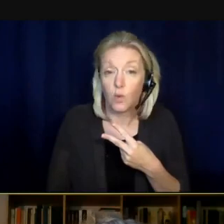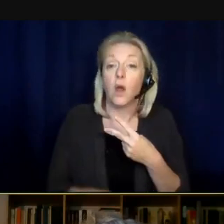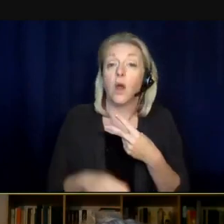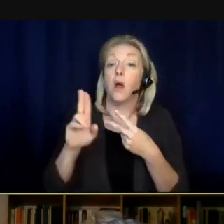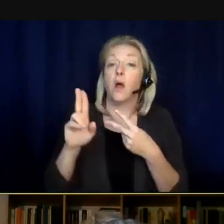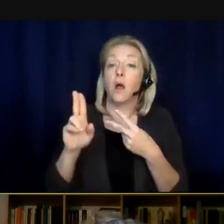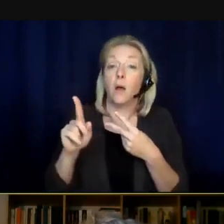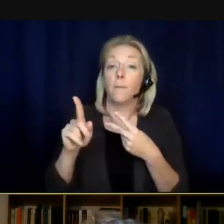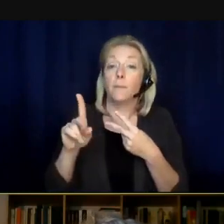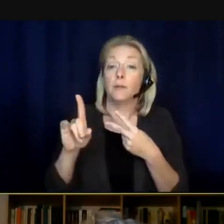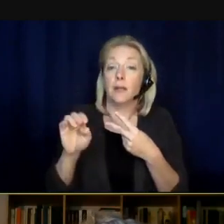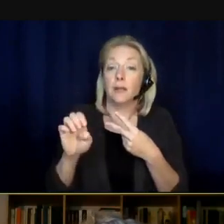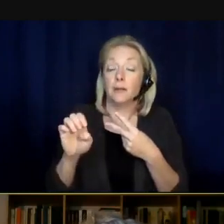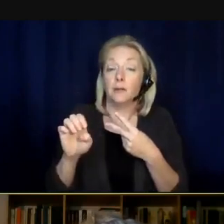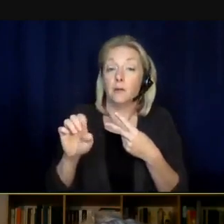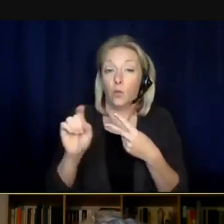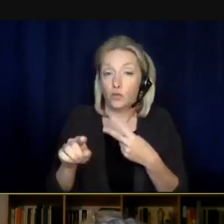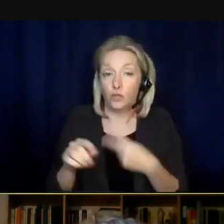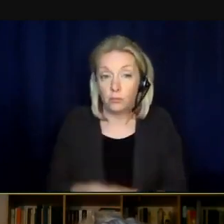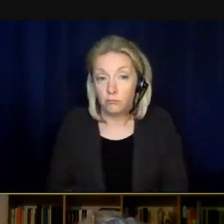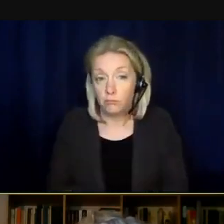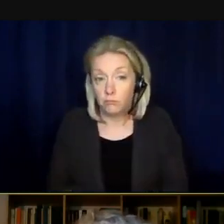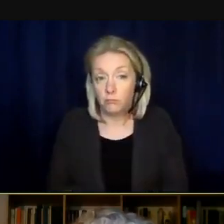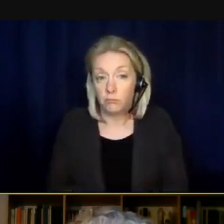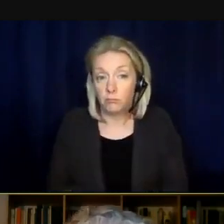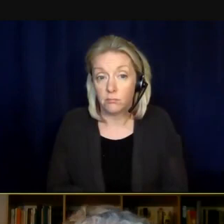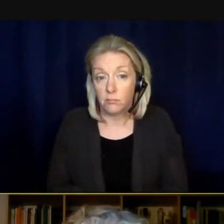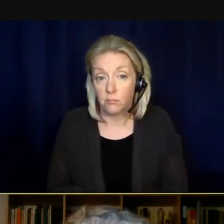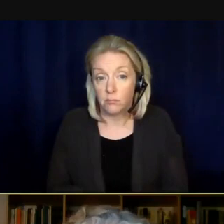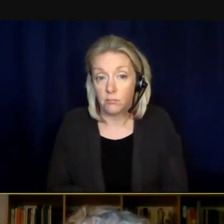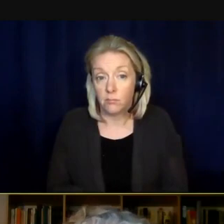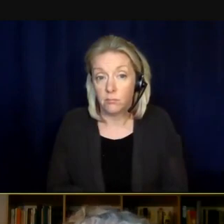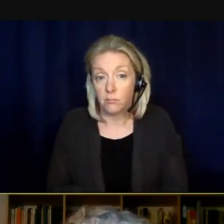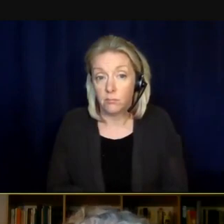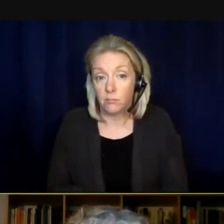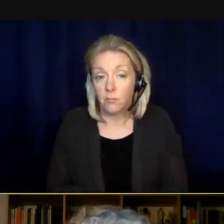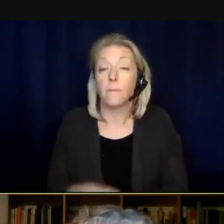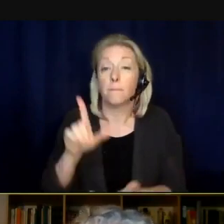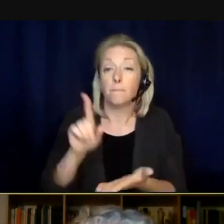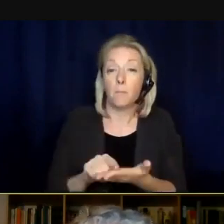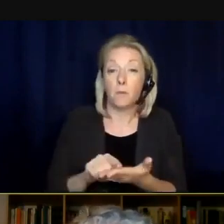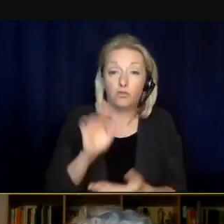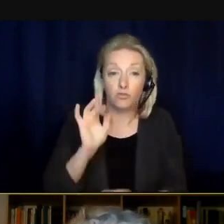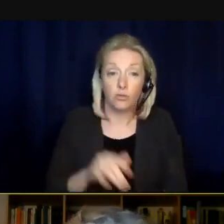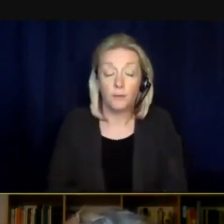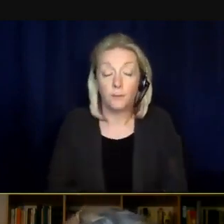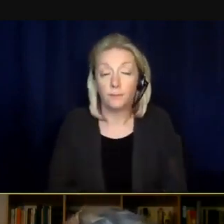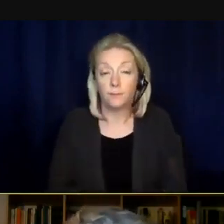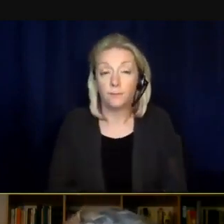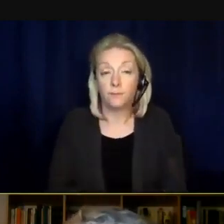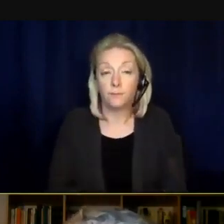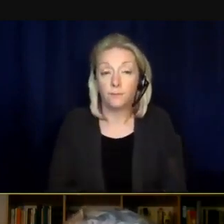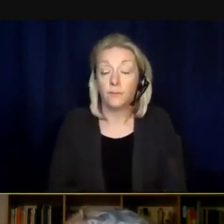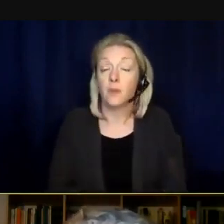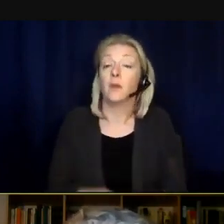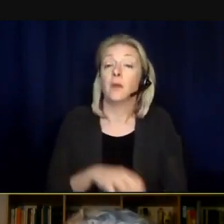question. And then the publish button comes up because I've got